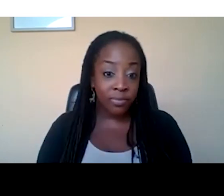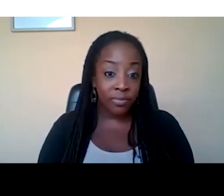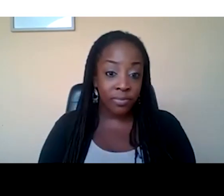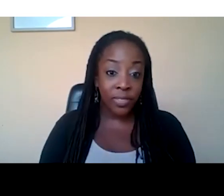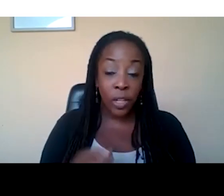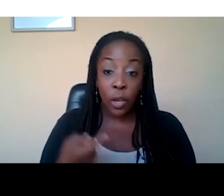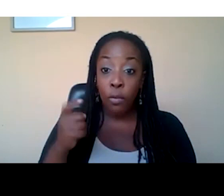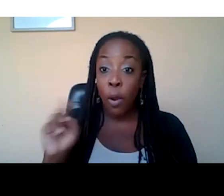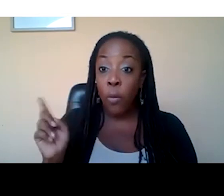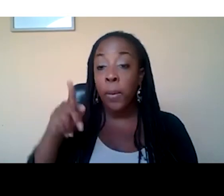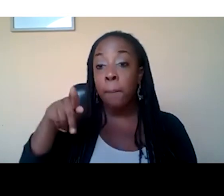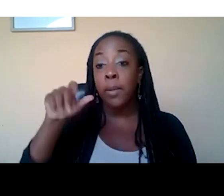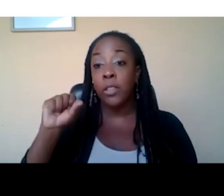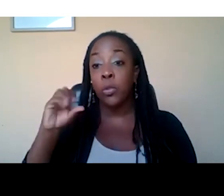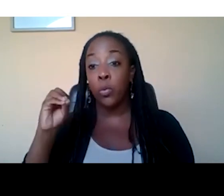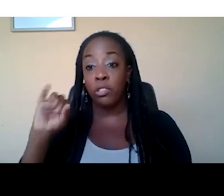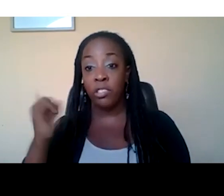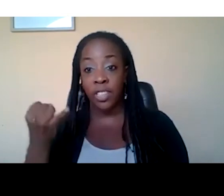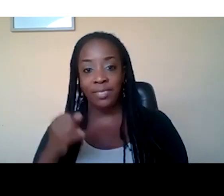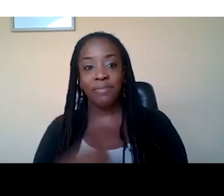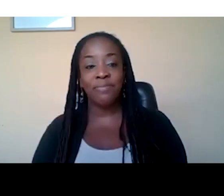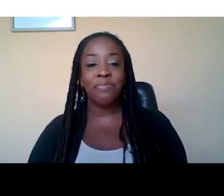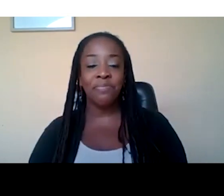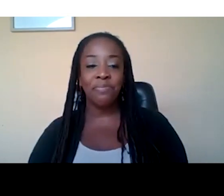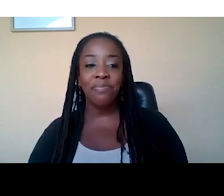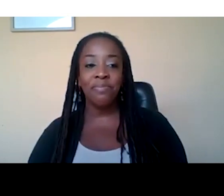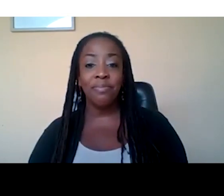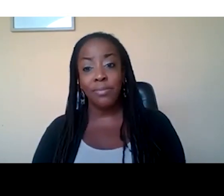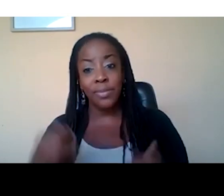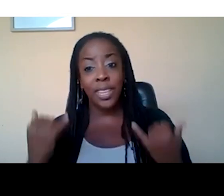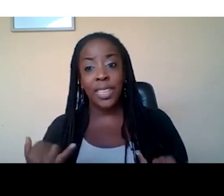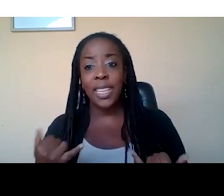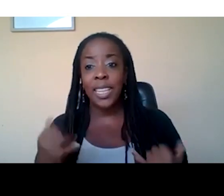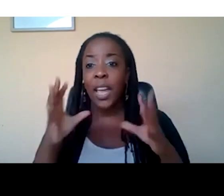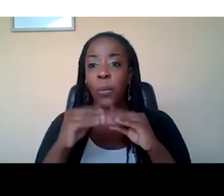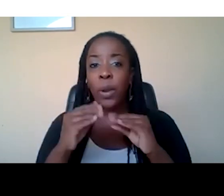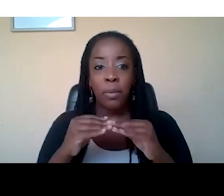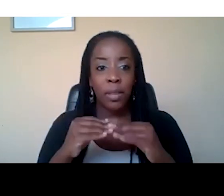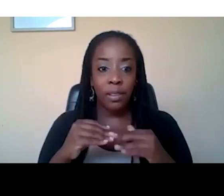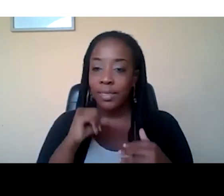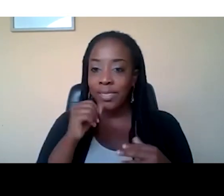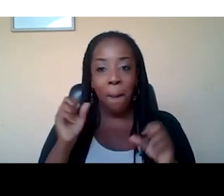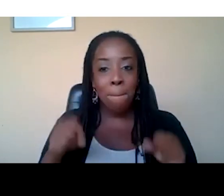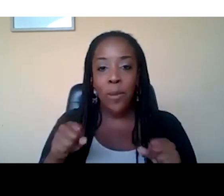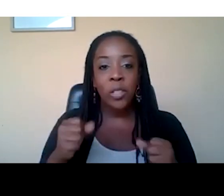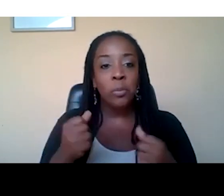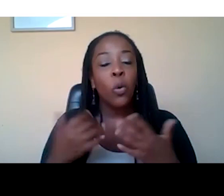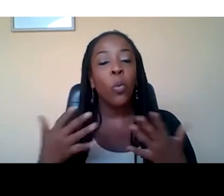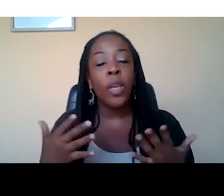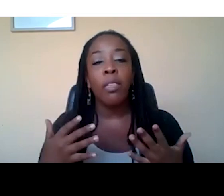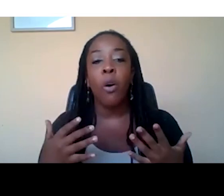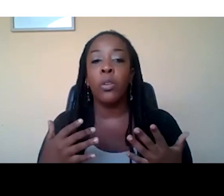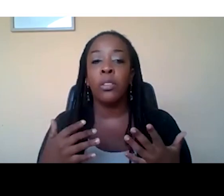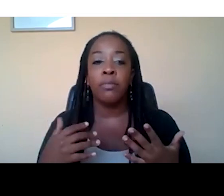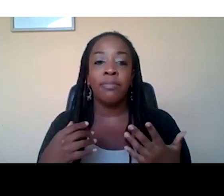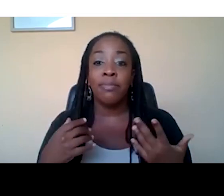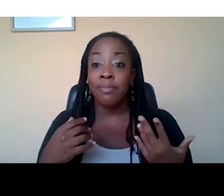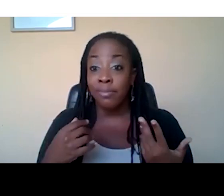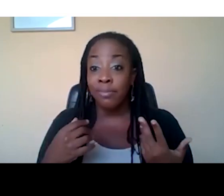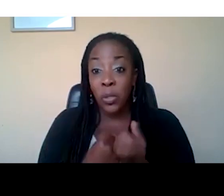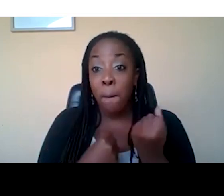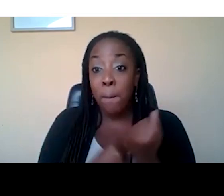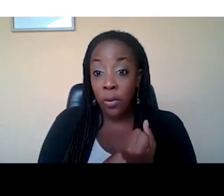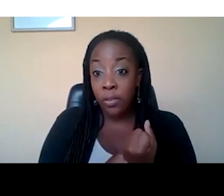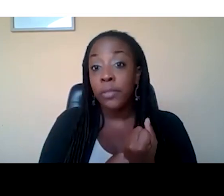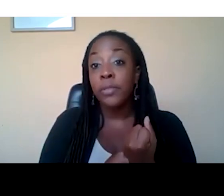Sector Organization Jamaica. Today's webinar would not have been possible without the kind support of our sponsors, Lifespan